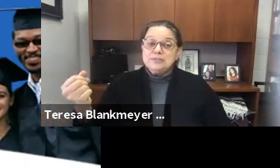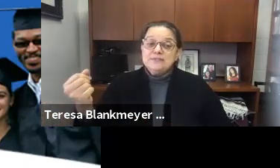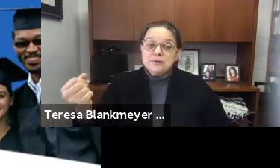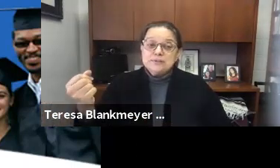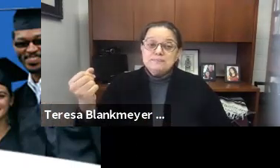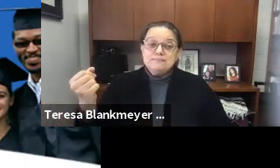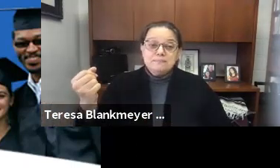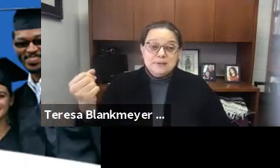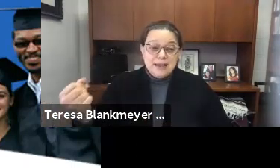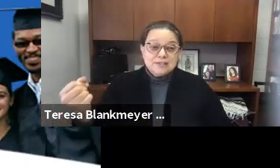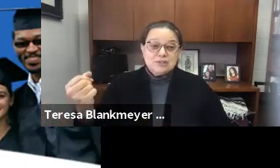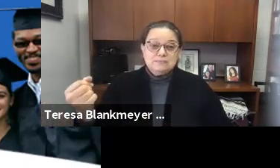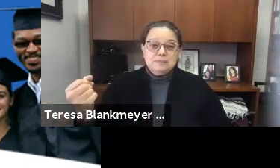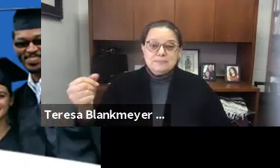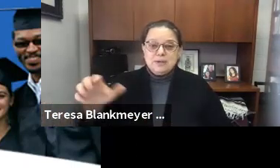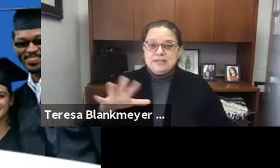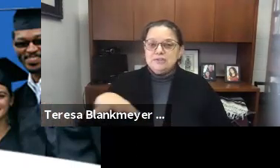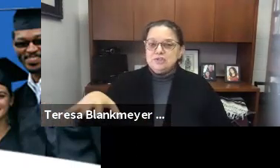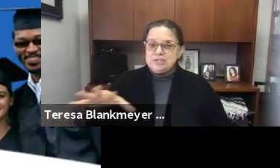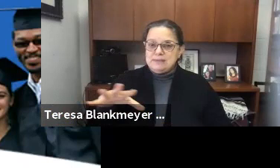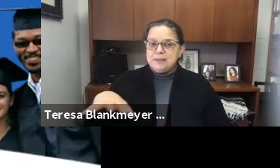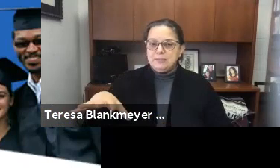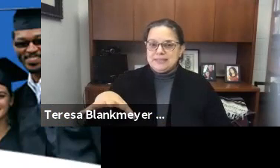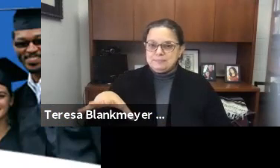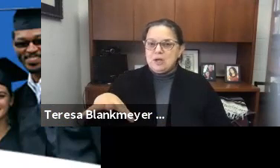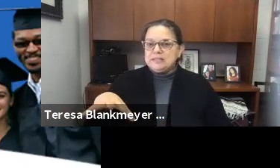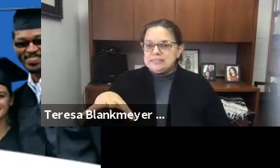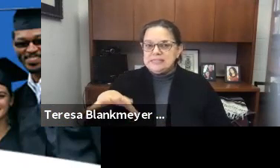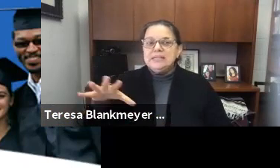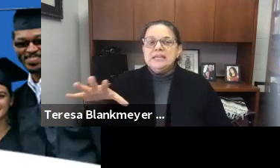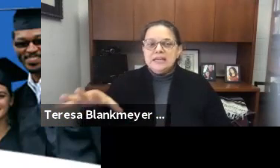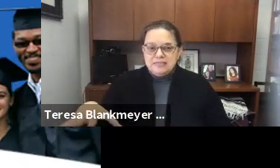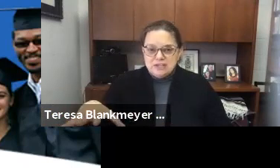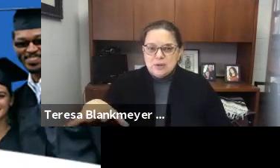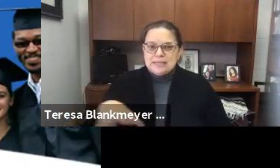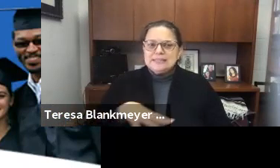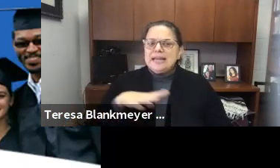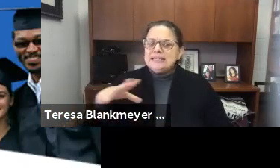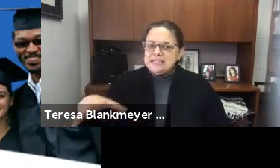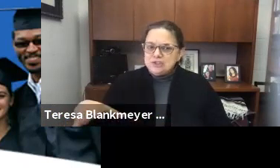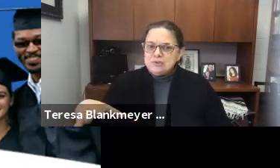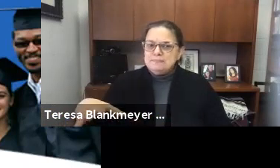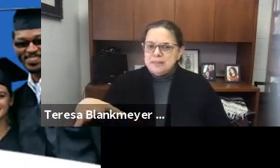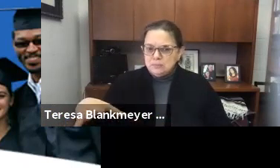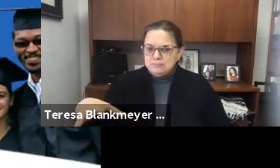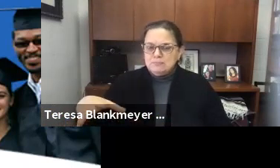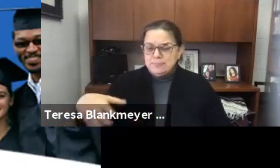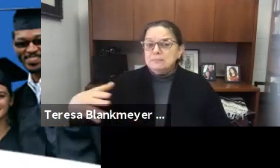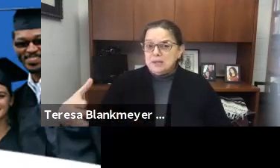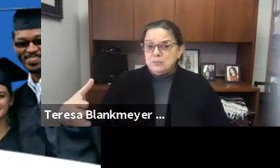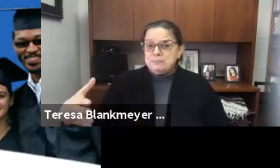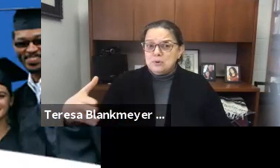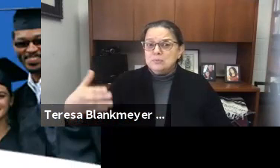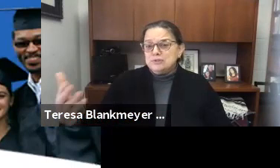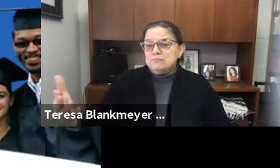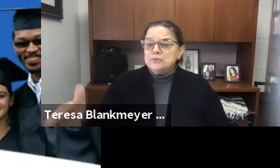This was the first national public body to shape bioethics policy in the US, and it issued the